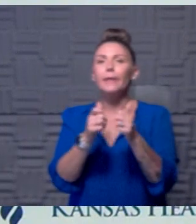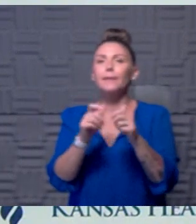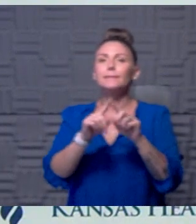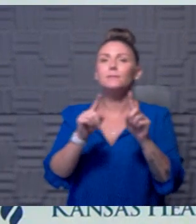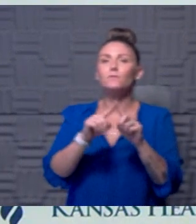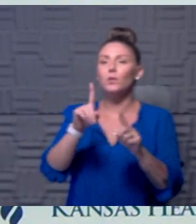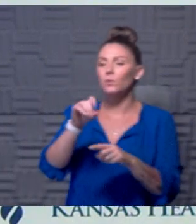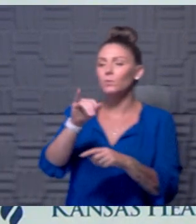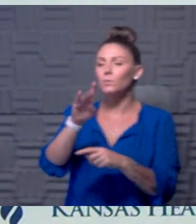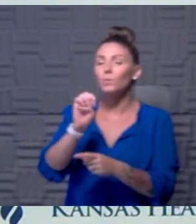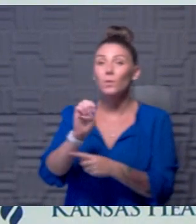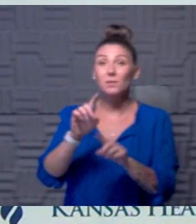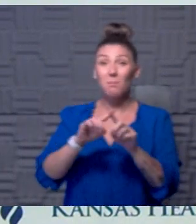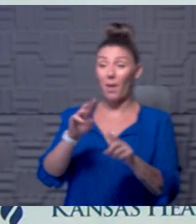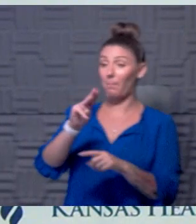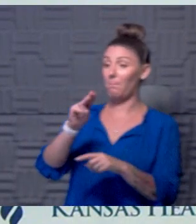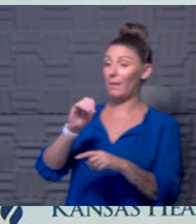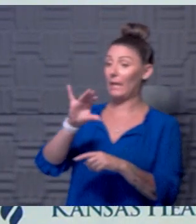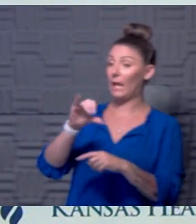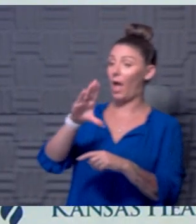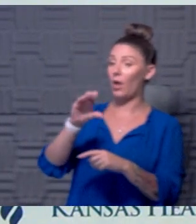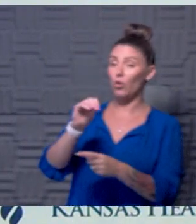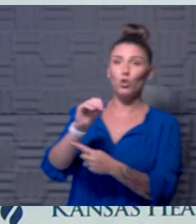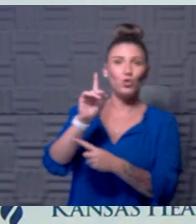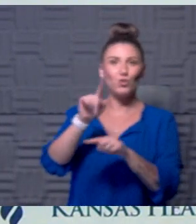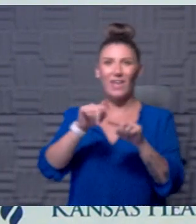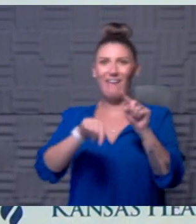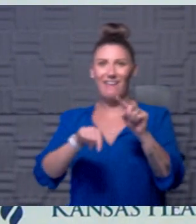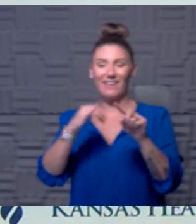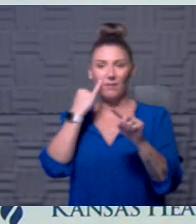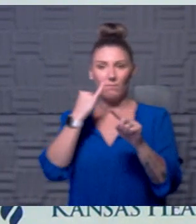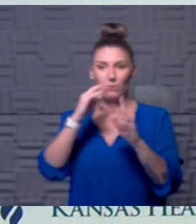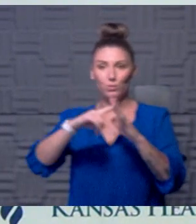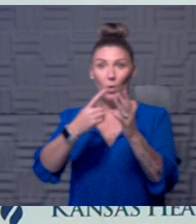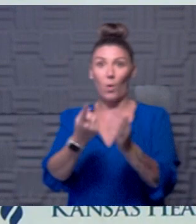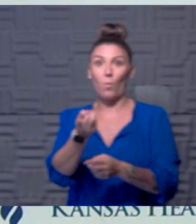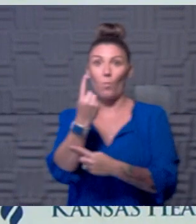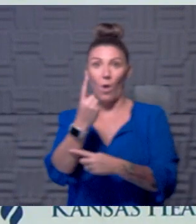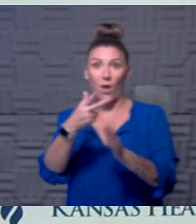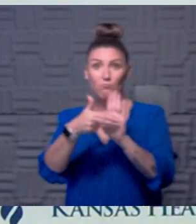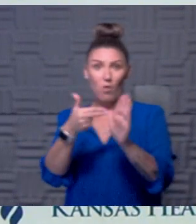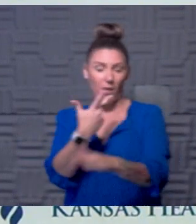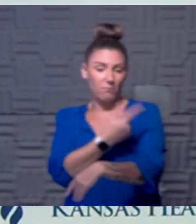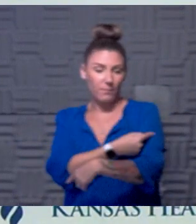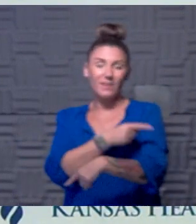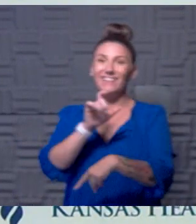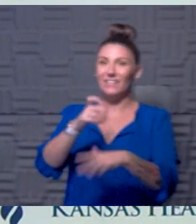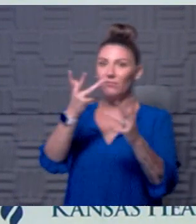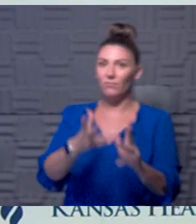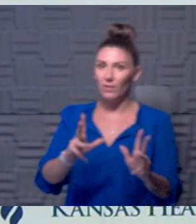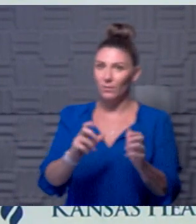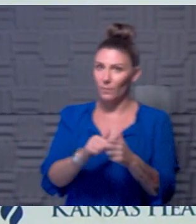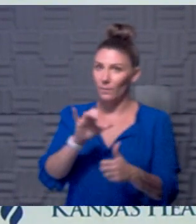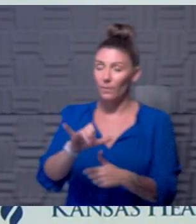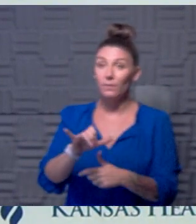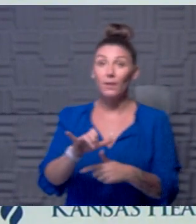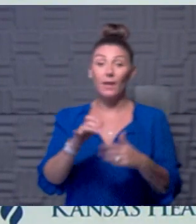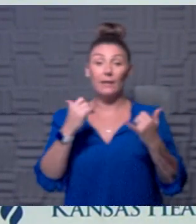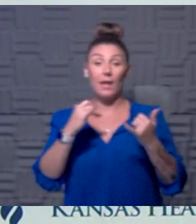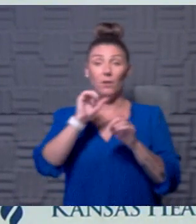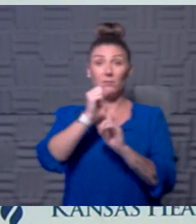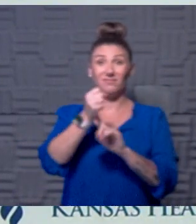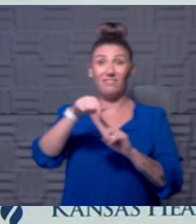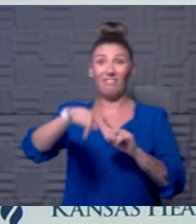a meningococcal V vaccine, you cannot mix and match. If you start with one product, you need to finish with that product. Now, in this setting of this